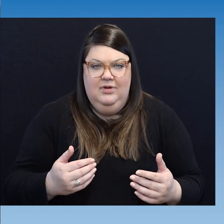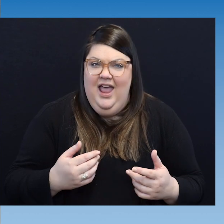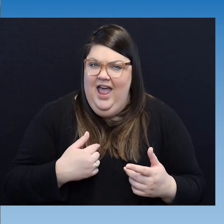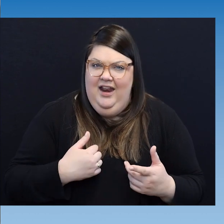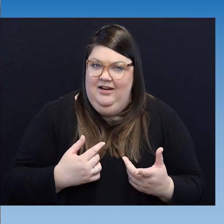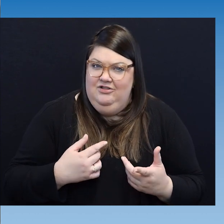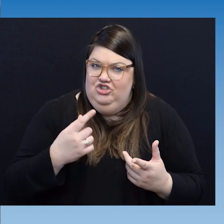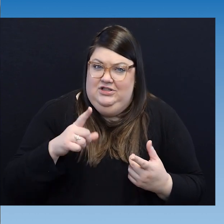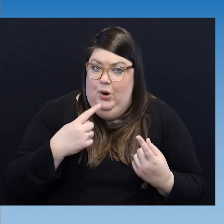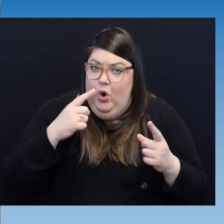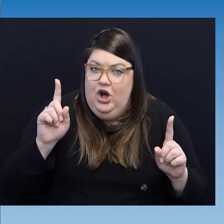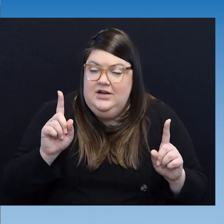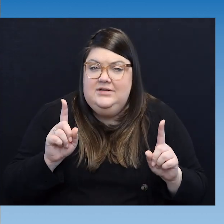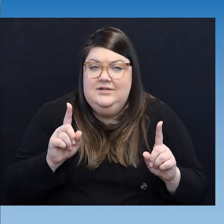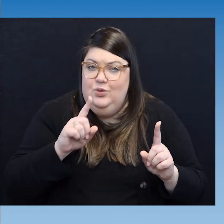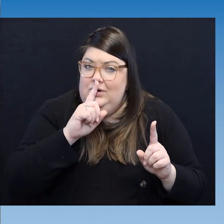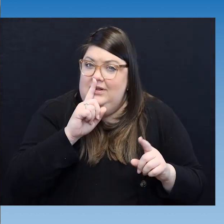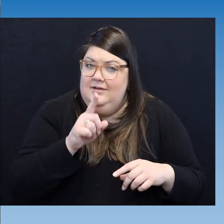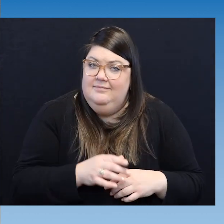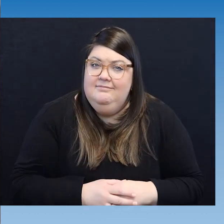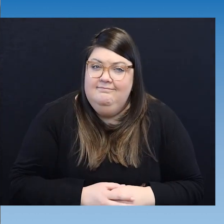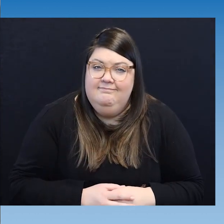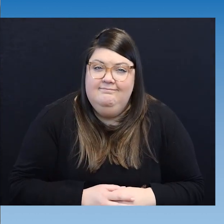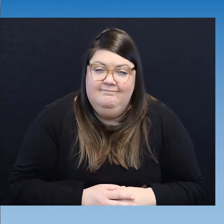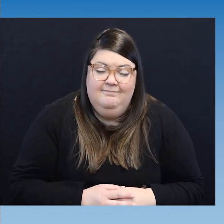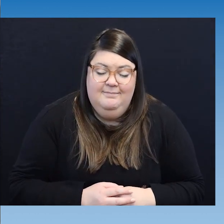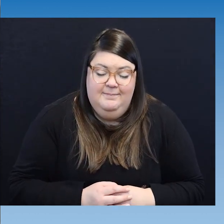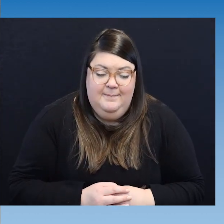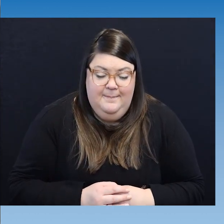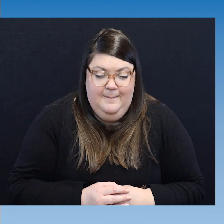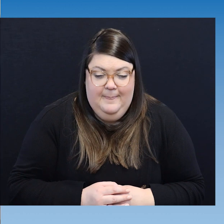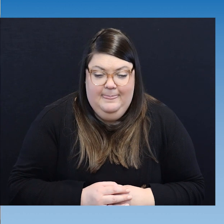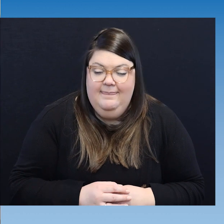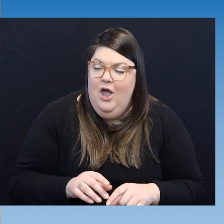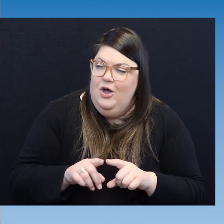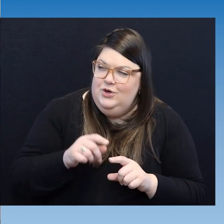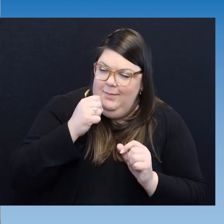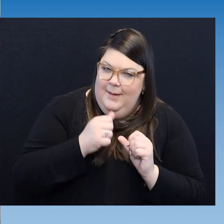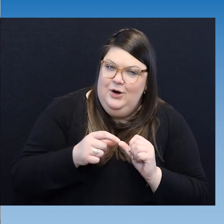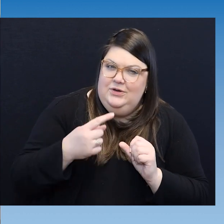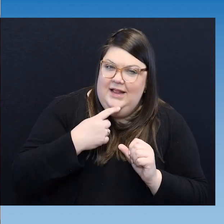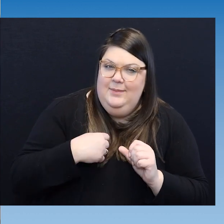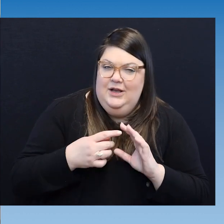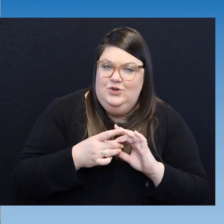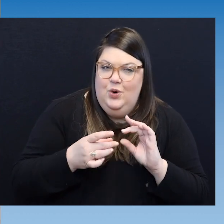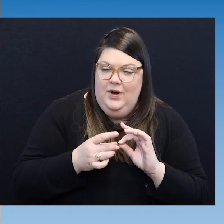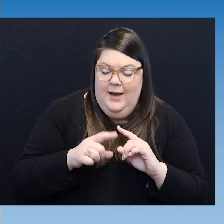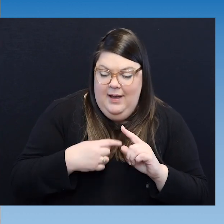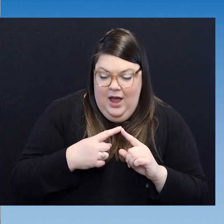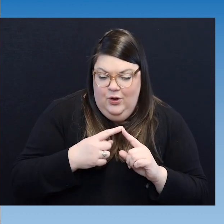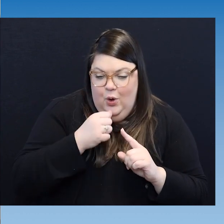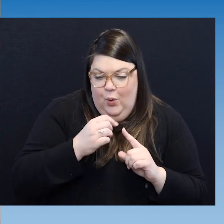to me, and it works. You know, it really, really works. Yeah. And I remember you also telling me the story